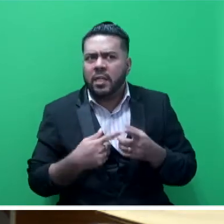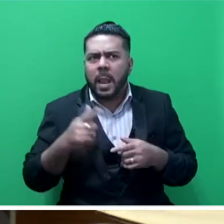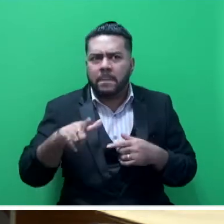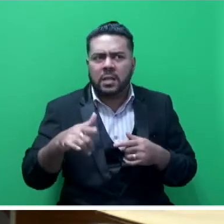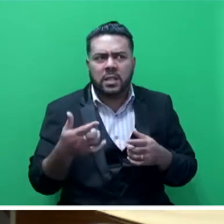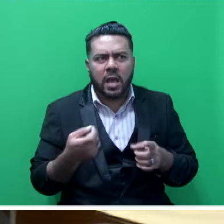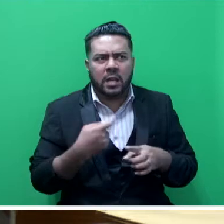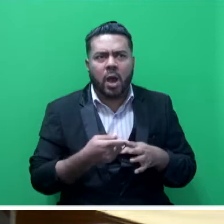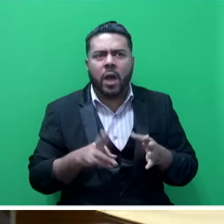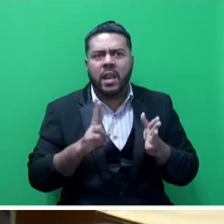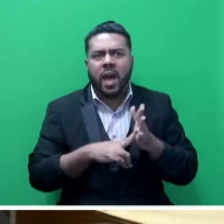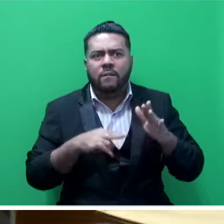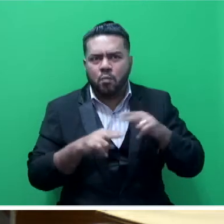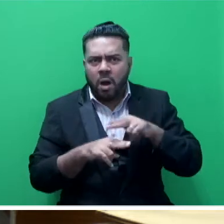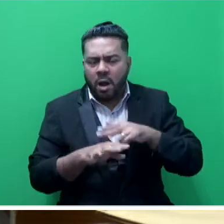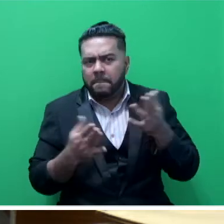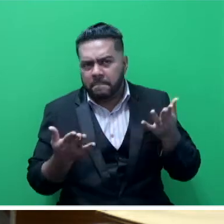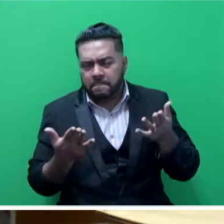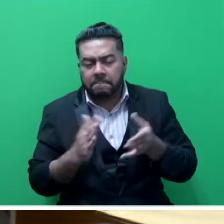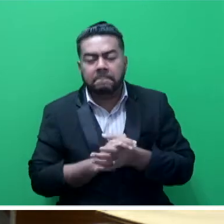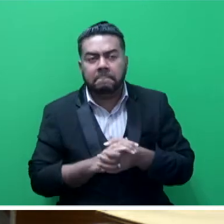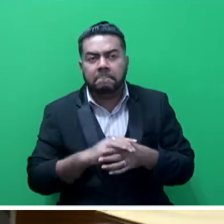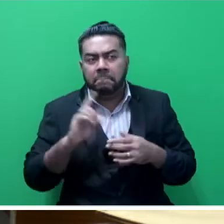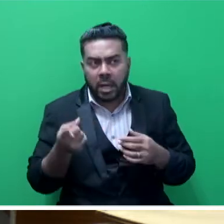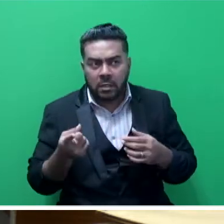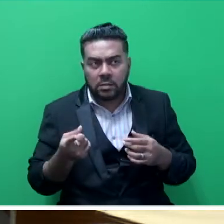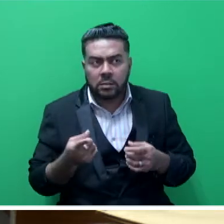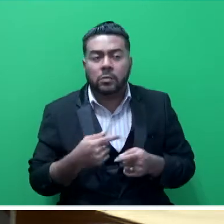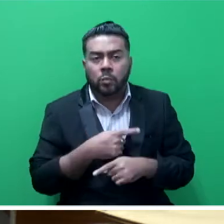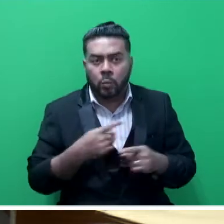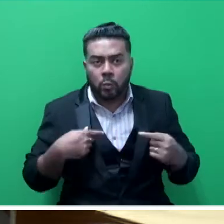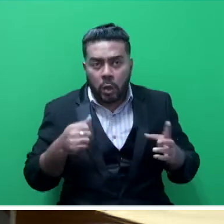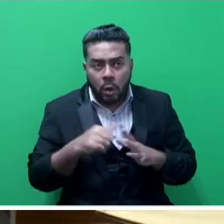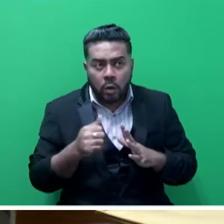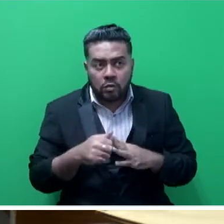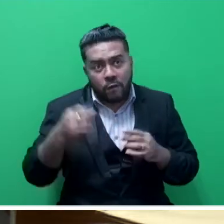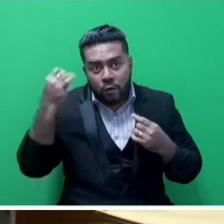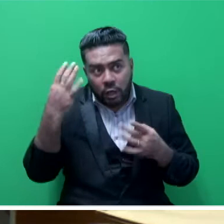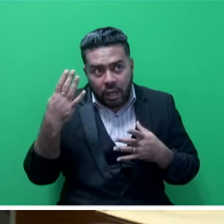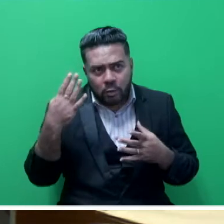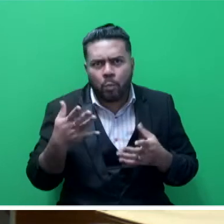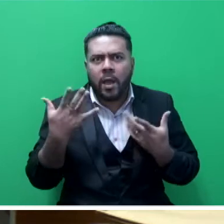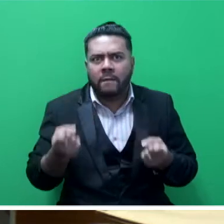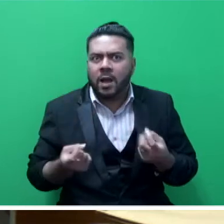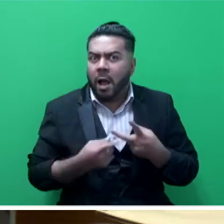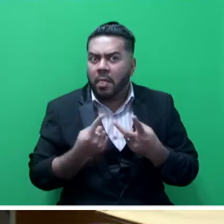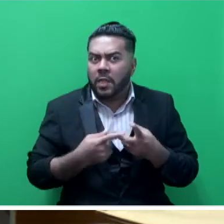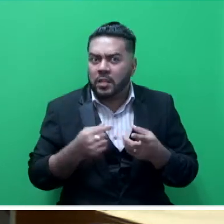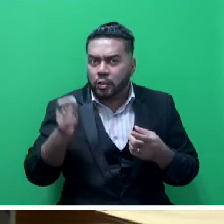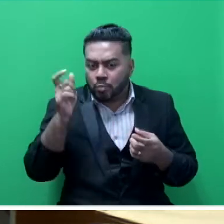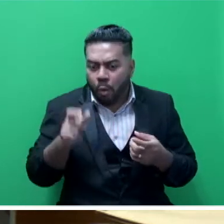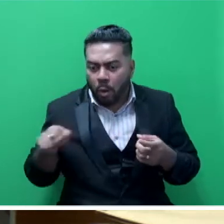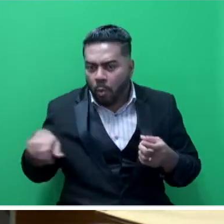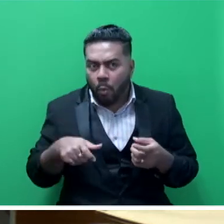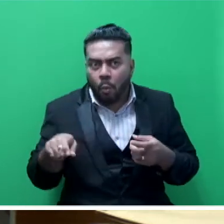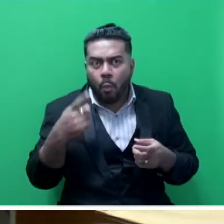Navua, Mr. Speaker but we also sometimes forget that there are other small waterways, creeks